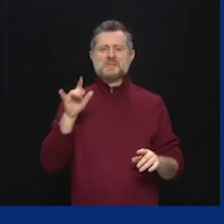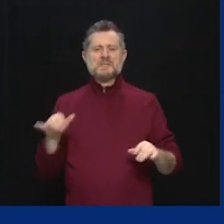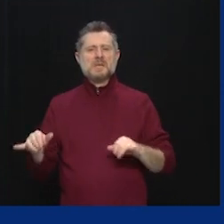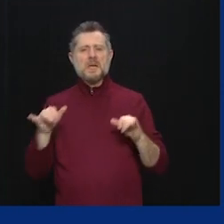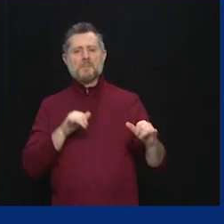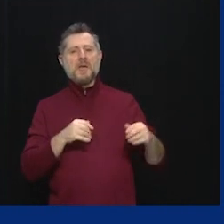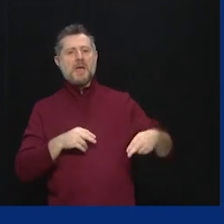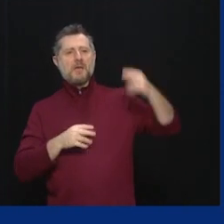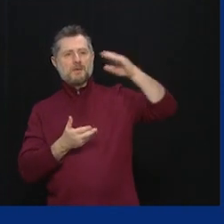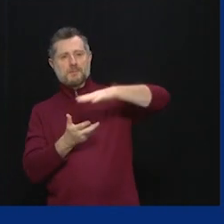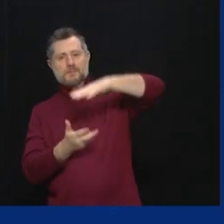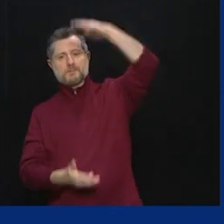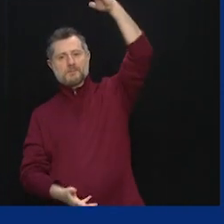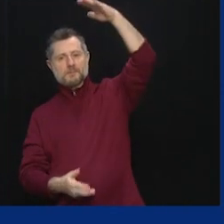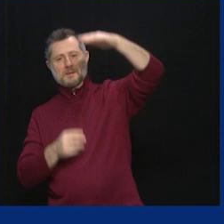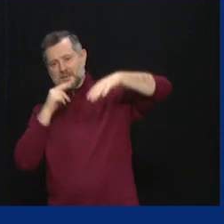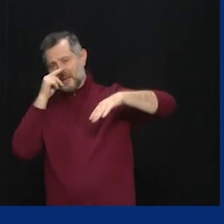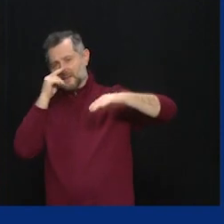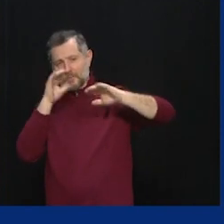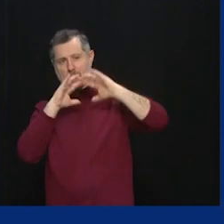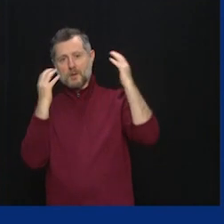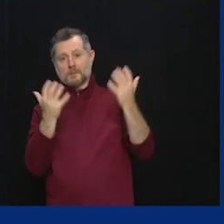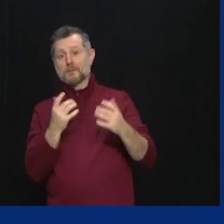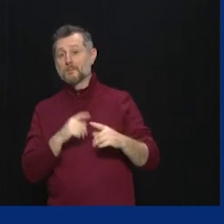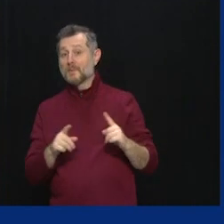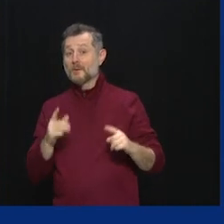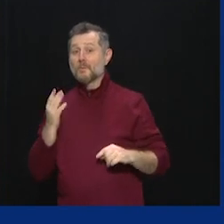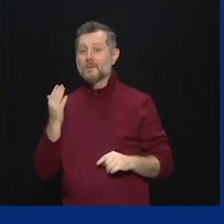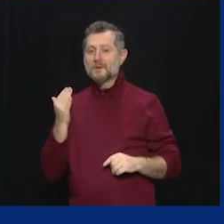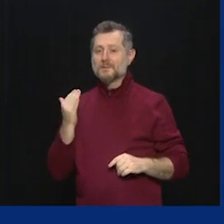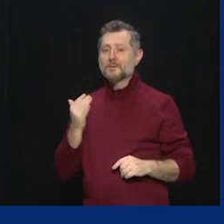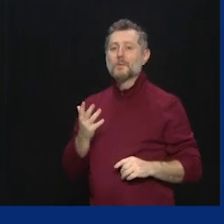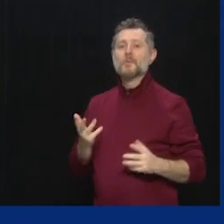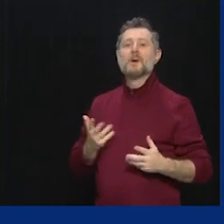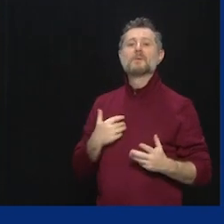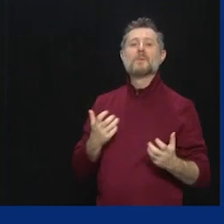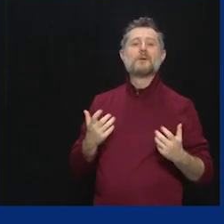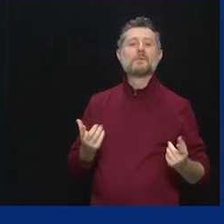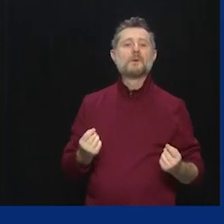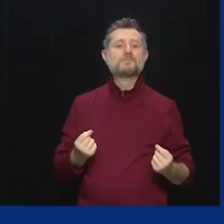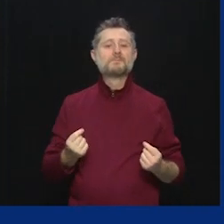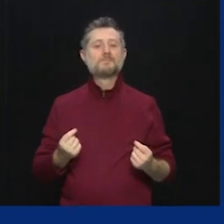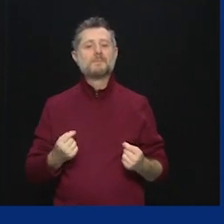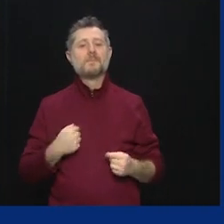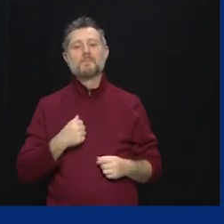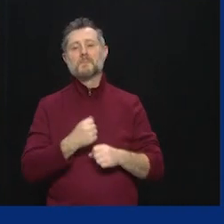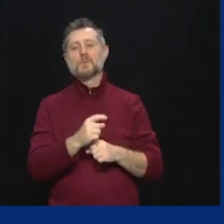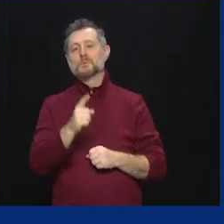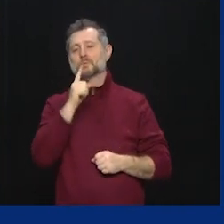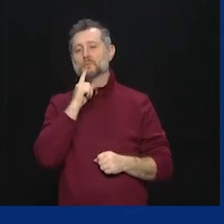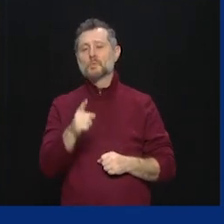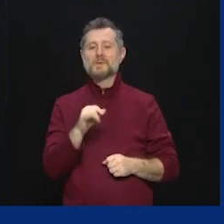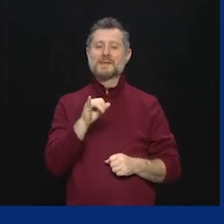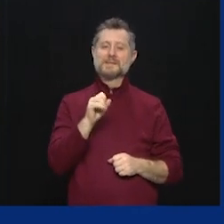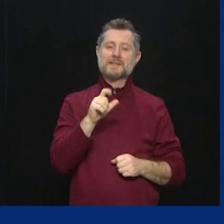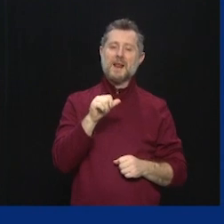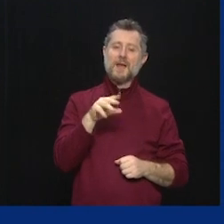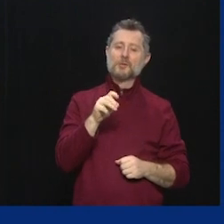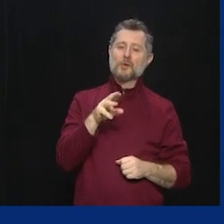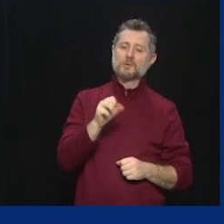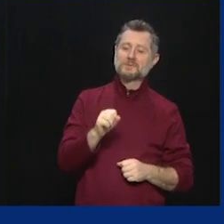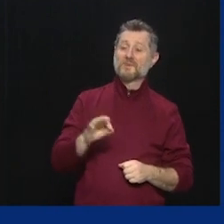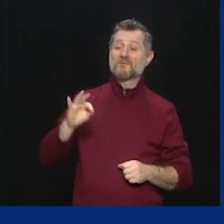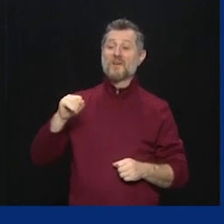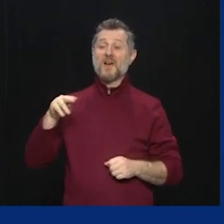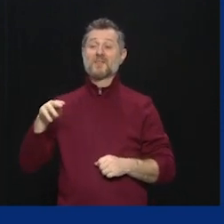Coliseum, because one of the things they wanted to do was to make sure that Islander fans once again made the